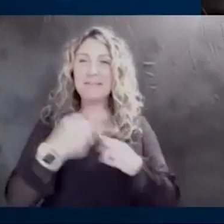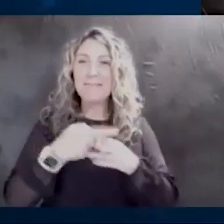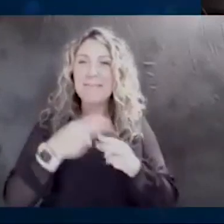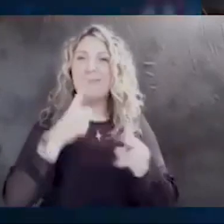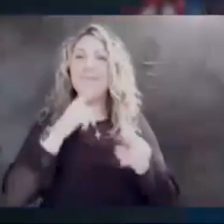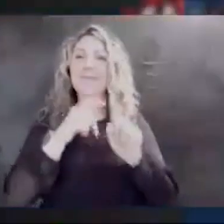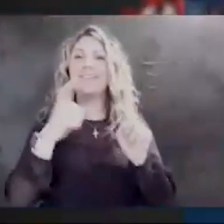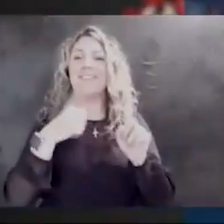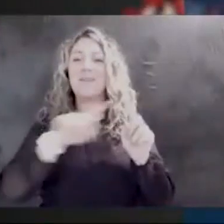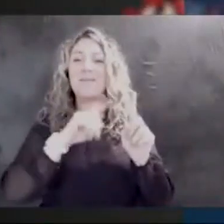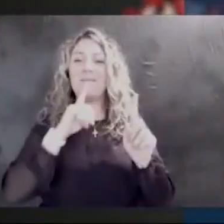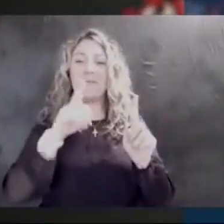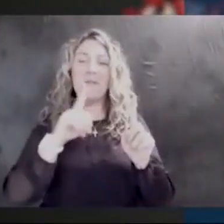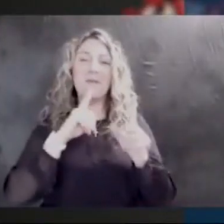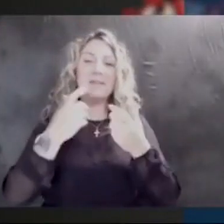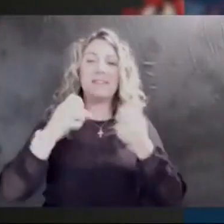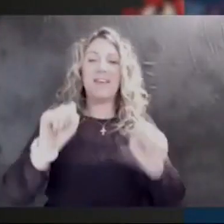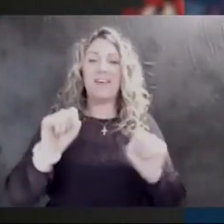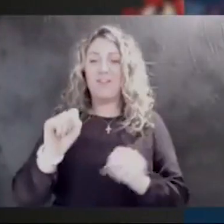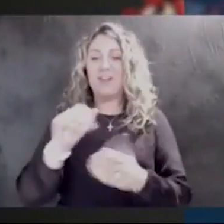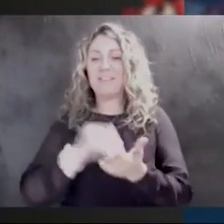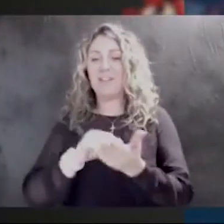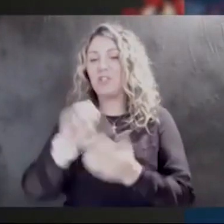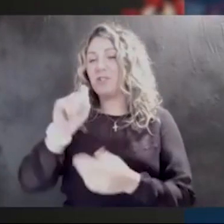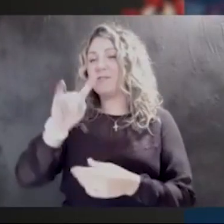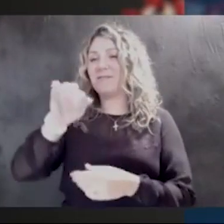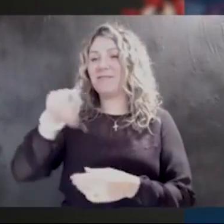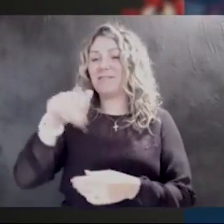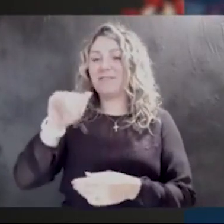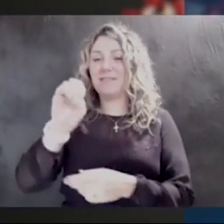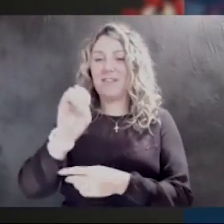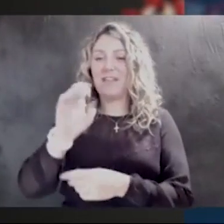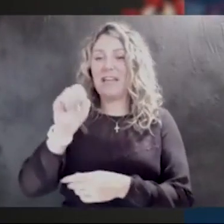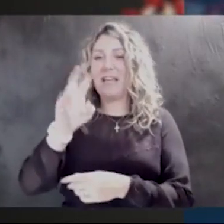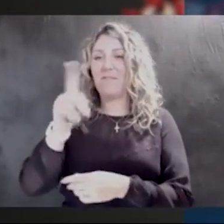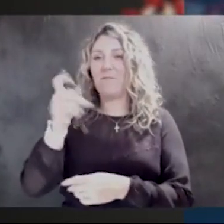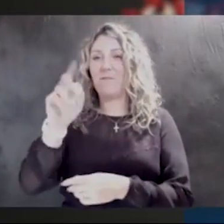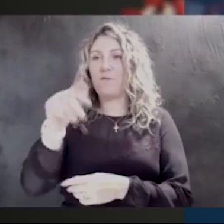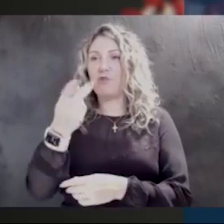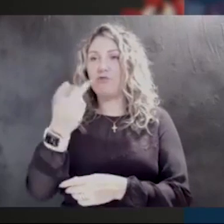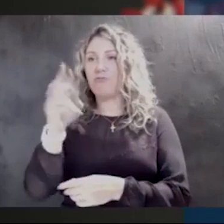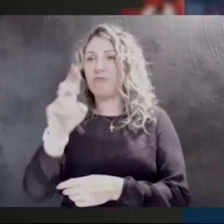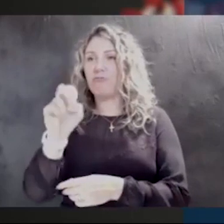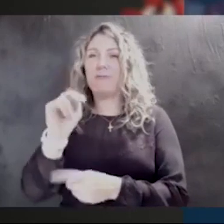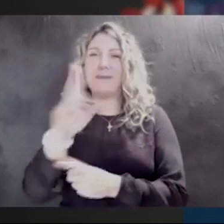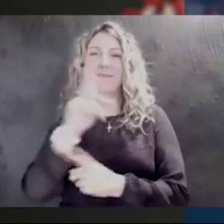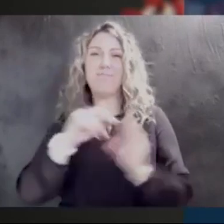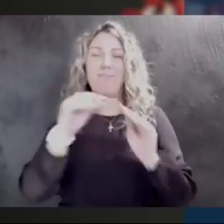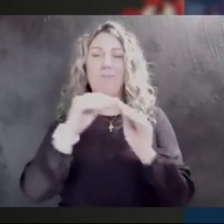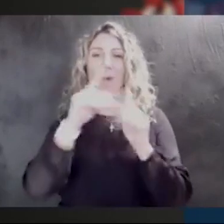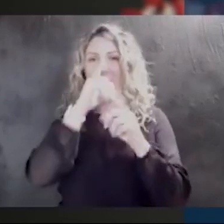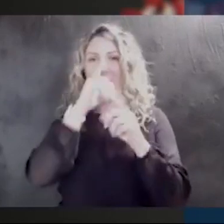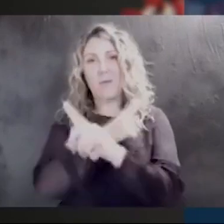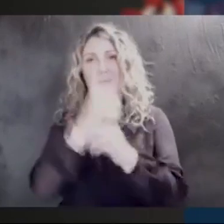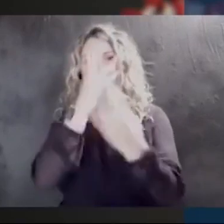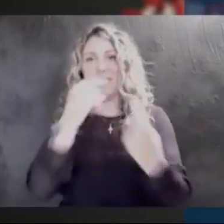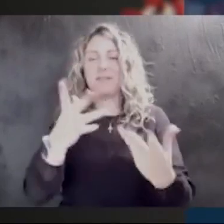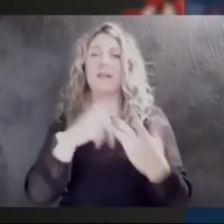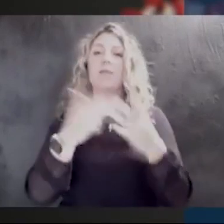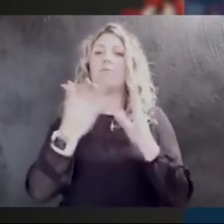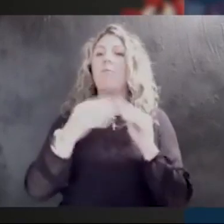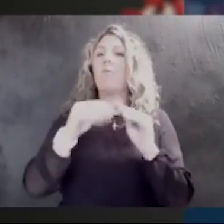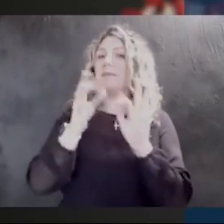Evergreen's ability to make complicated data more simple to understand. This has never perhaps been more important than during this